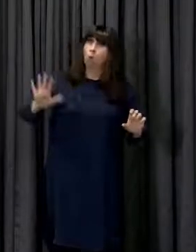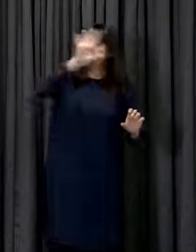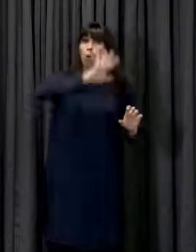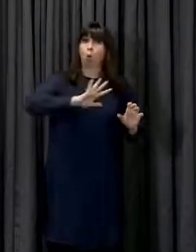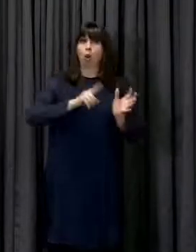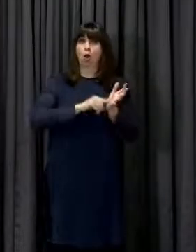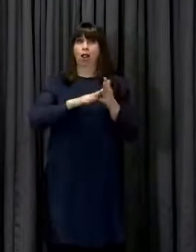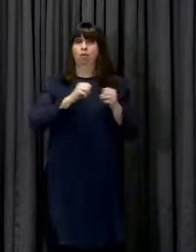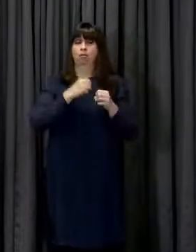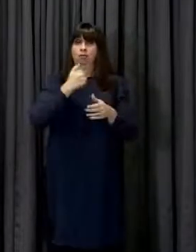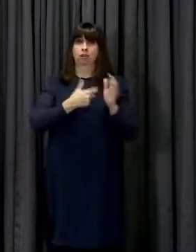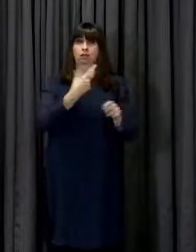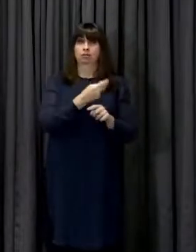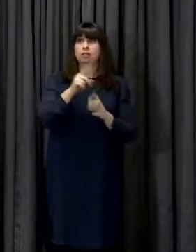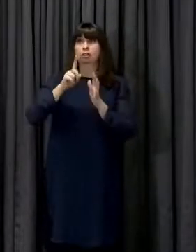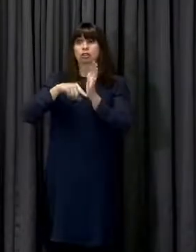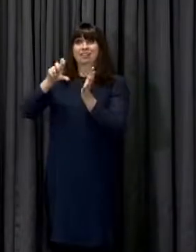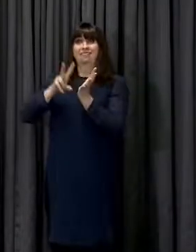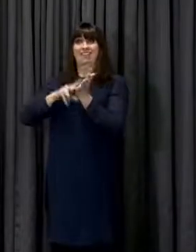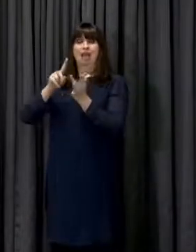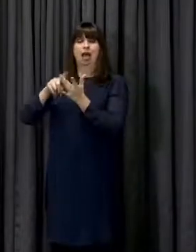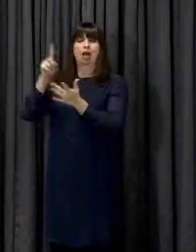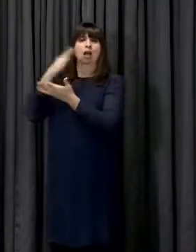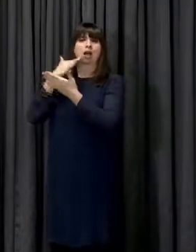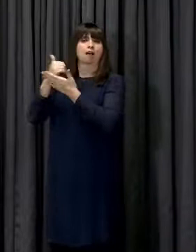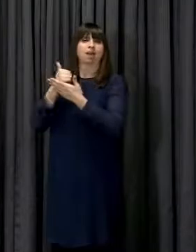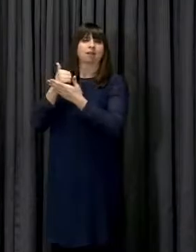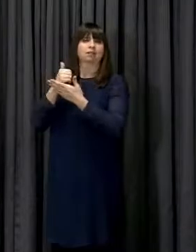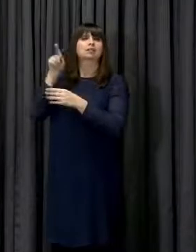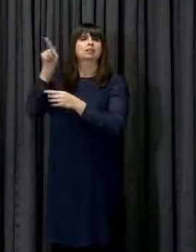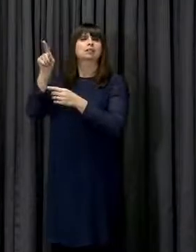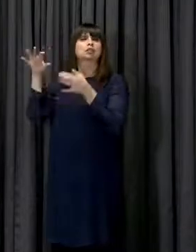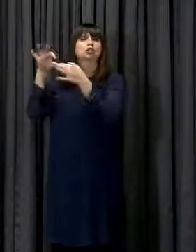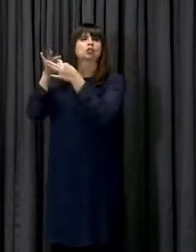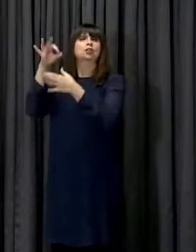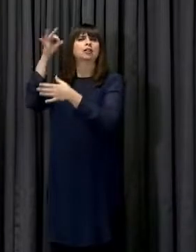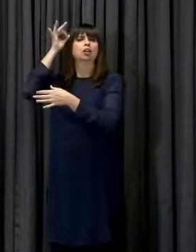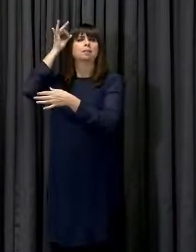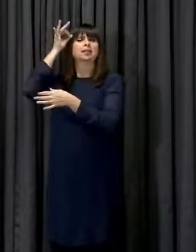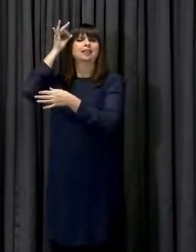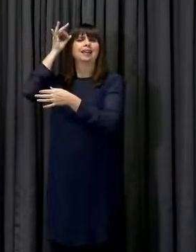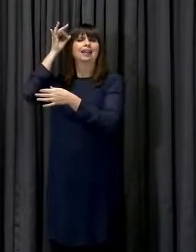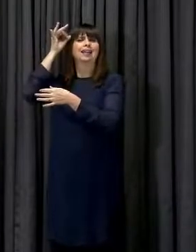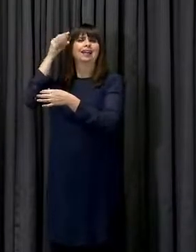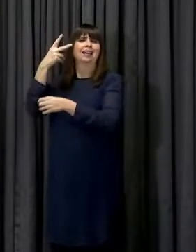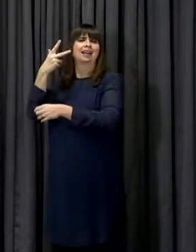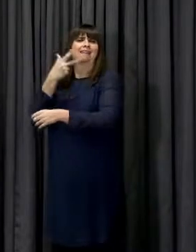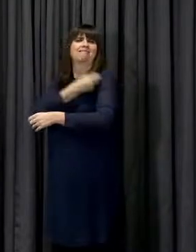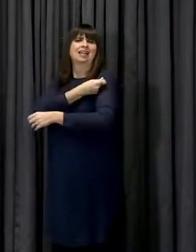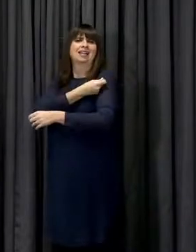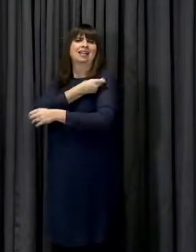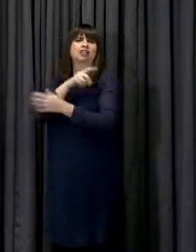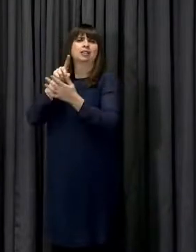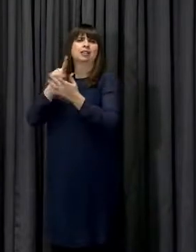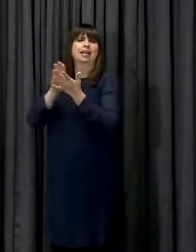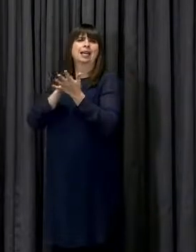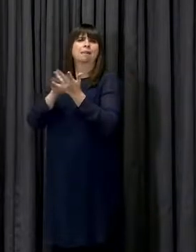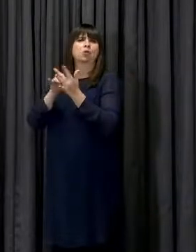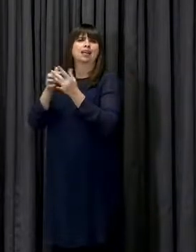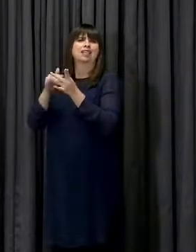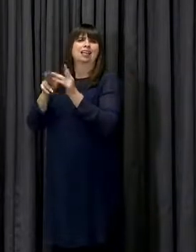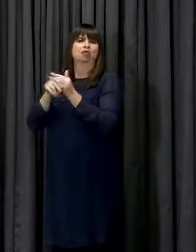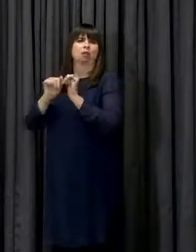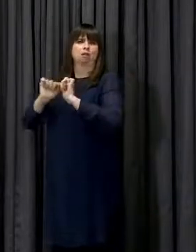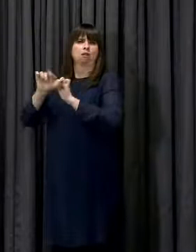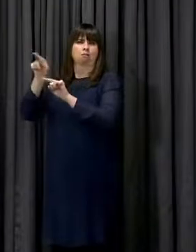be going in accordance with the JCVI advice, that Joint Committee on Vaccination and Immunisation. That's the advice that we're following. It's the